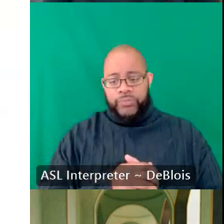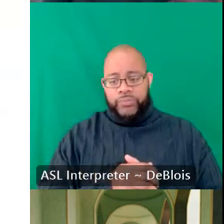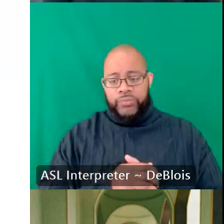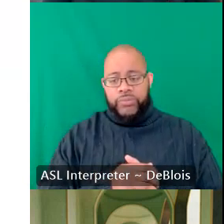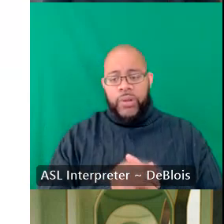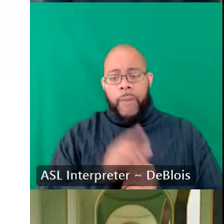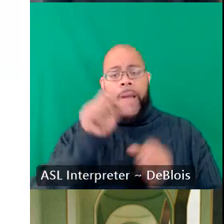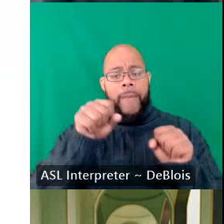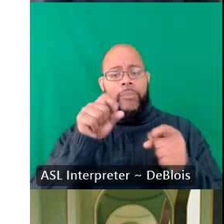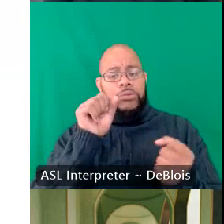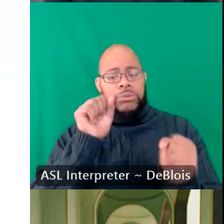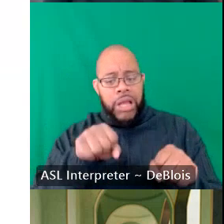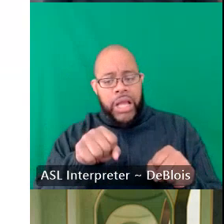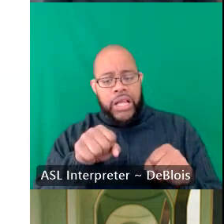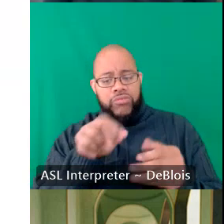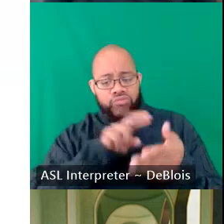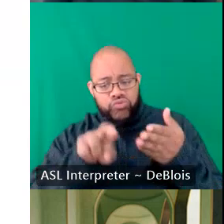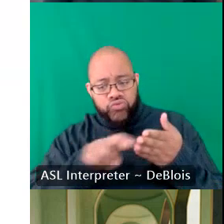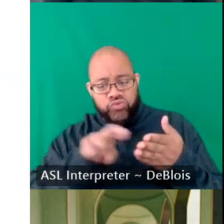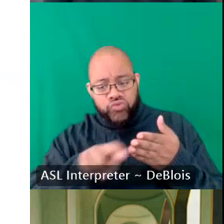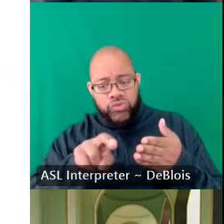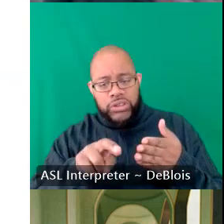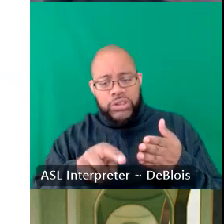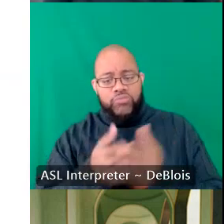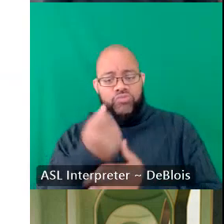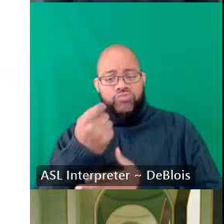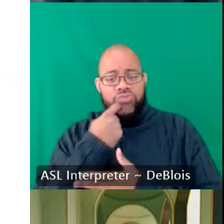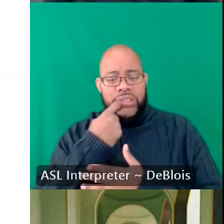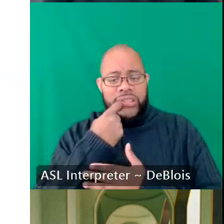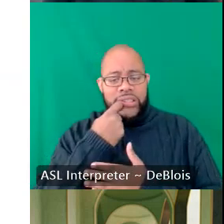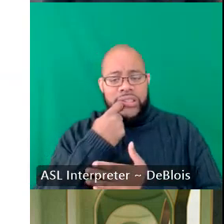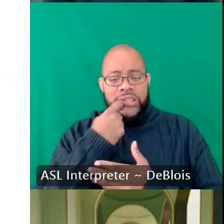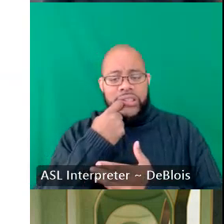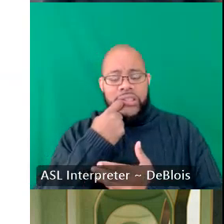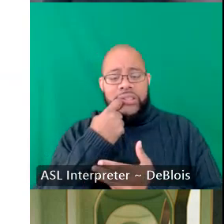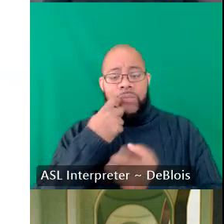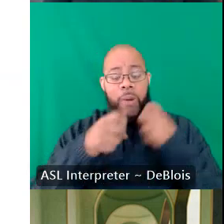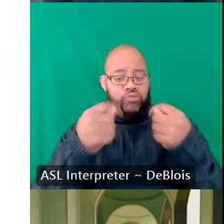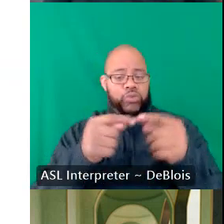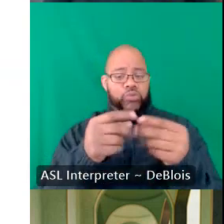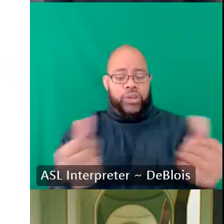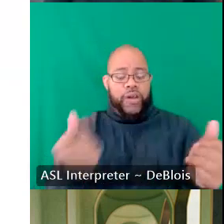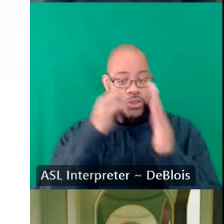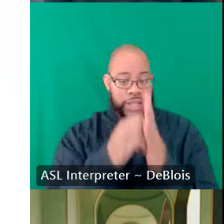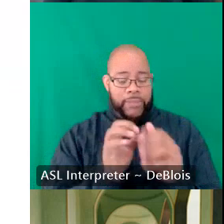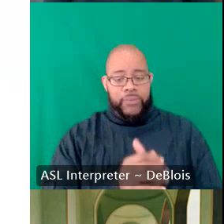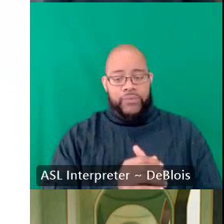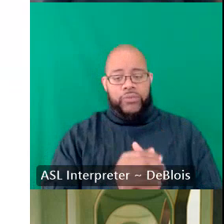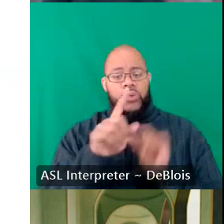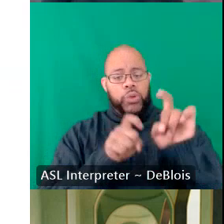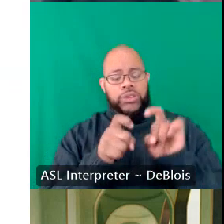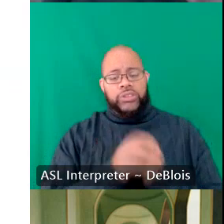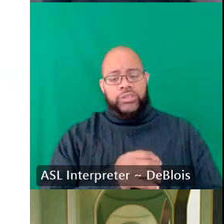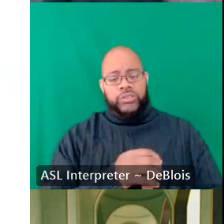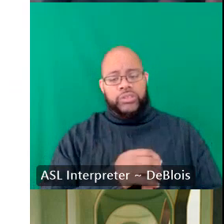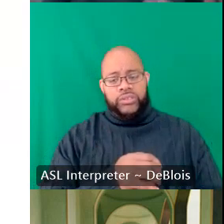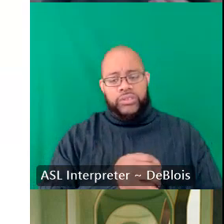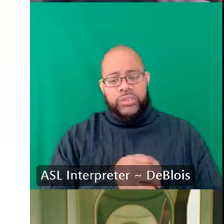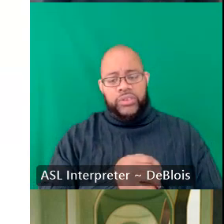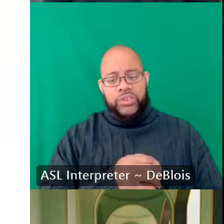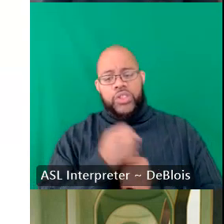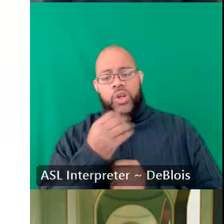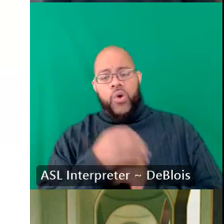be able to do research that's most applicable to a problem that you're trying to solve, for example, or a question you're trying to answer.